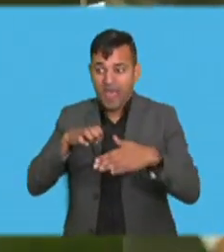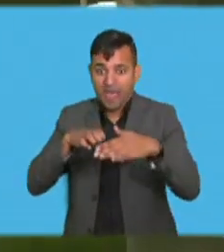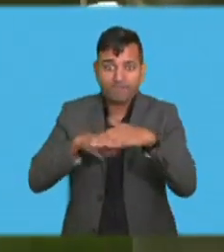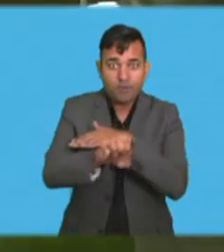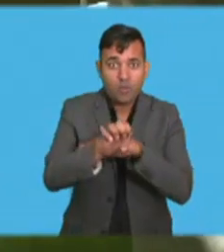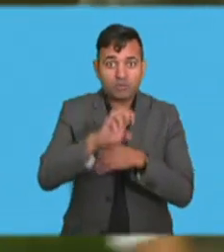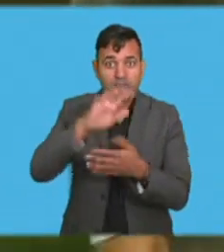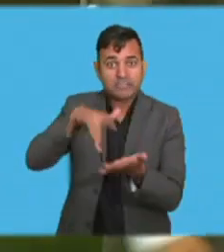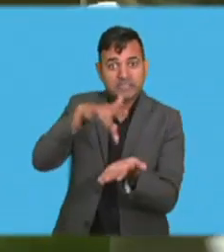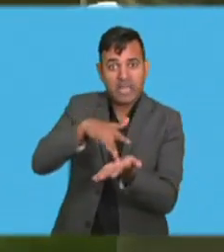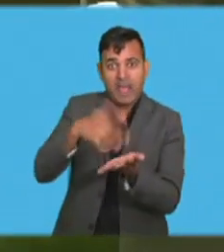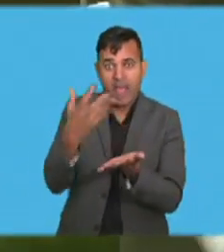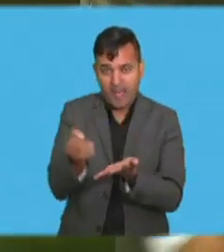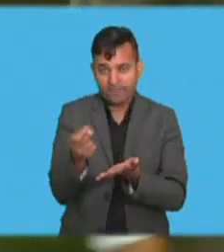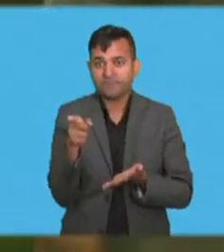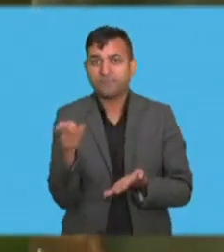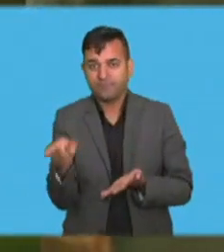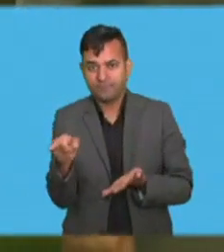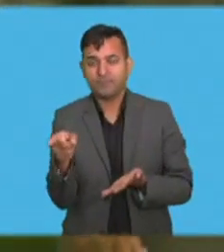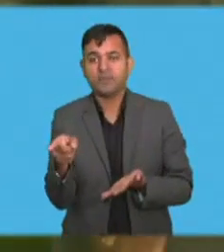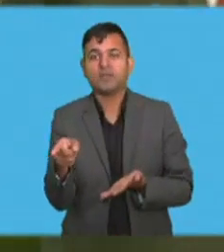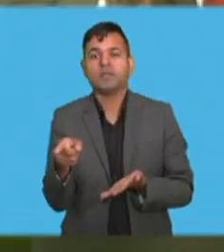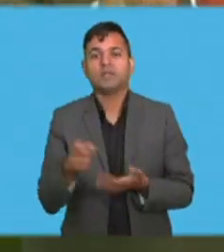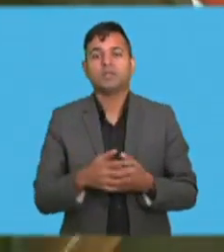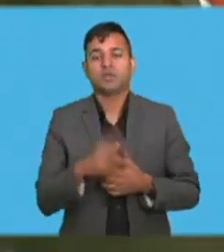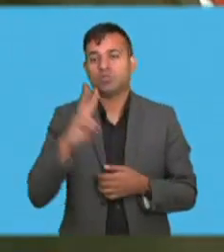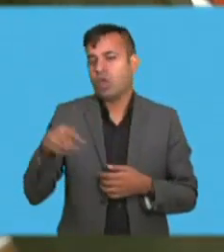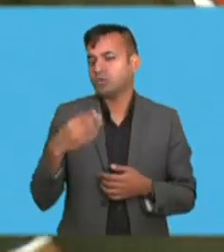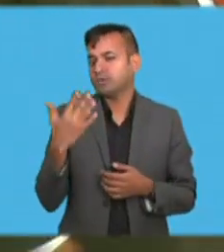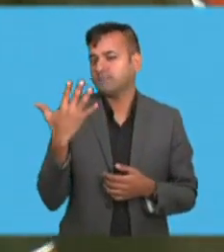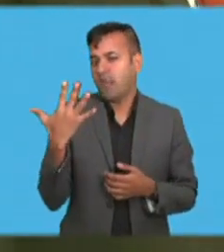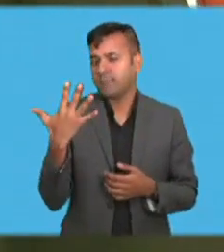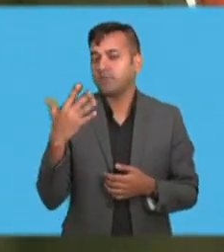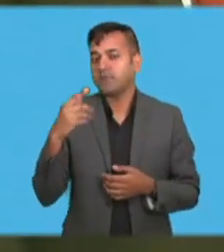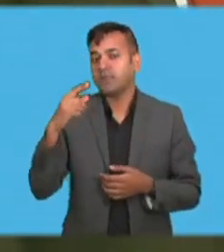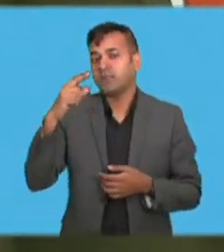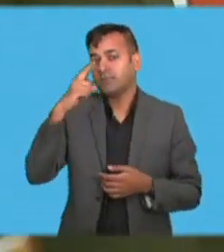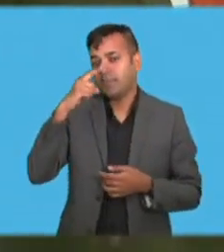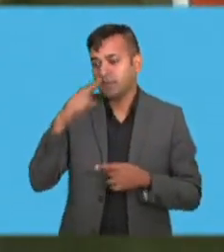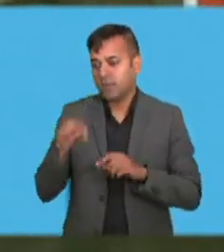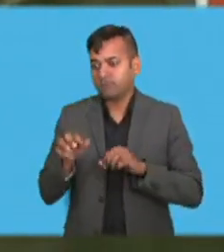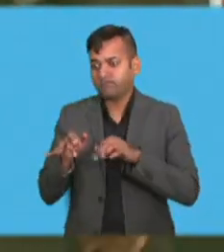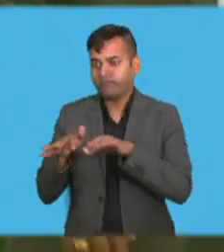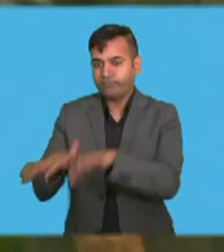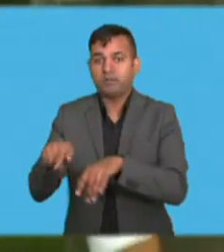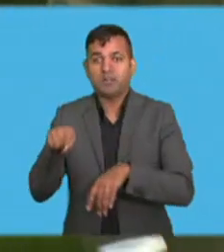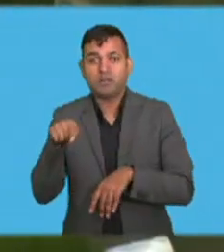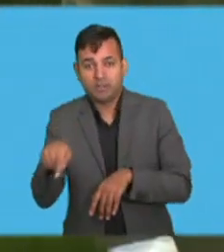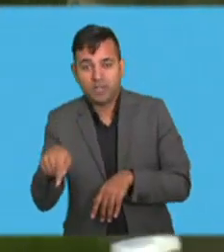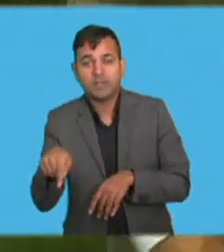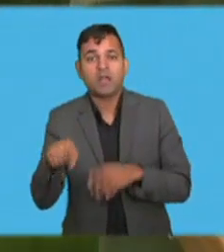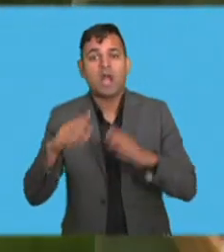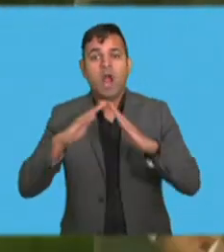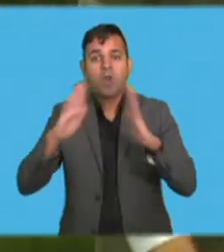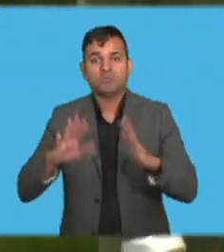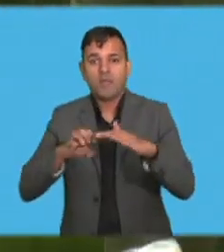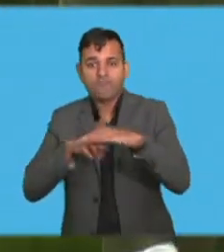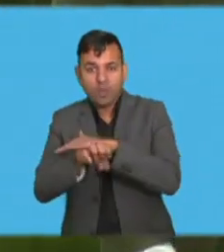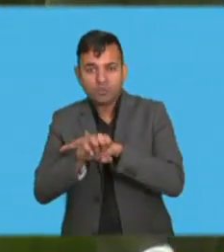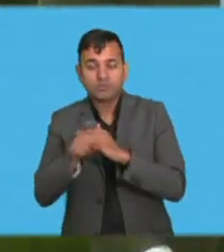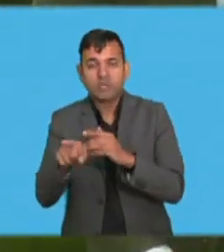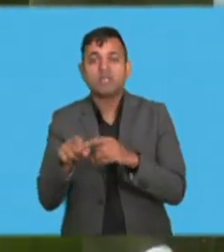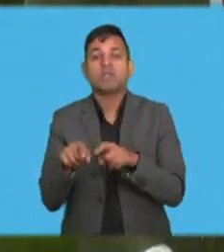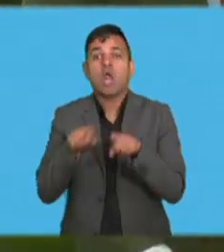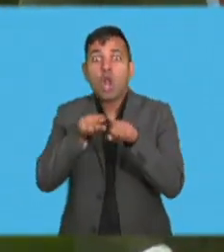1,105 people moved into these evacuation centers. Again, this is very positive. Lessons learned. Most people are